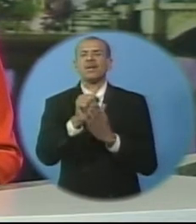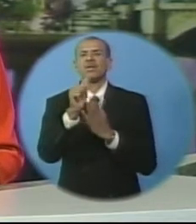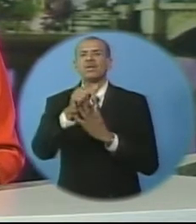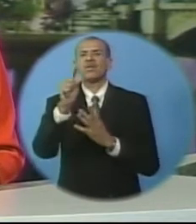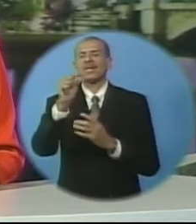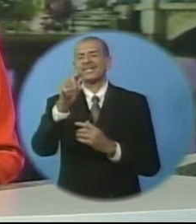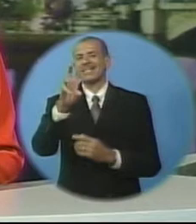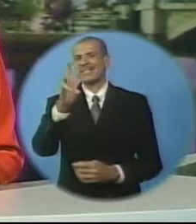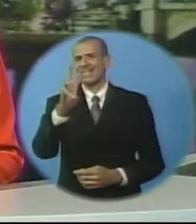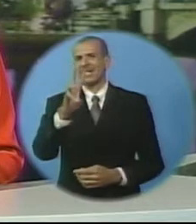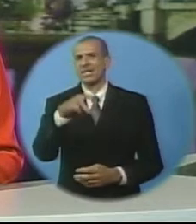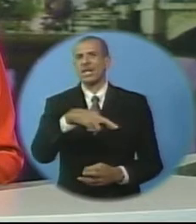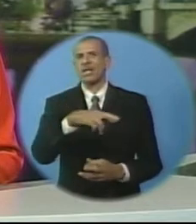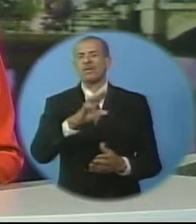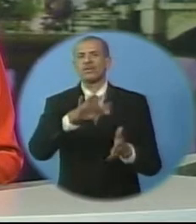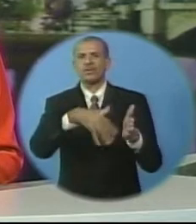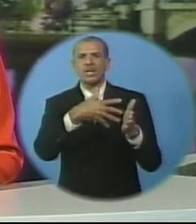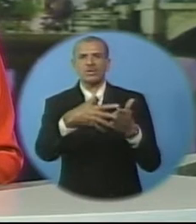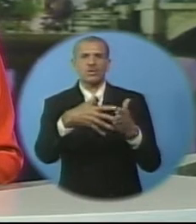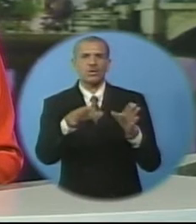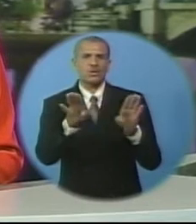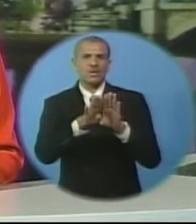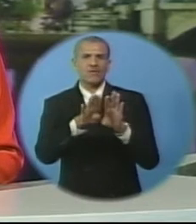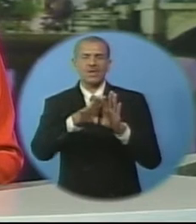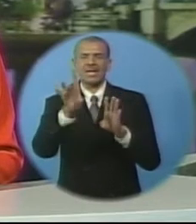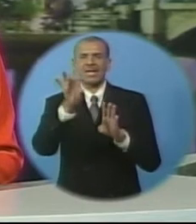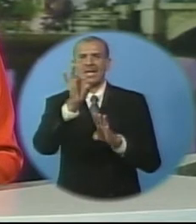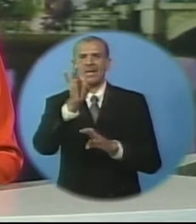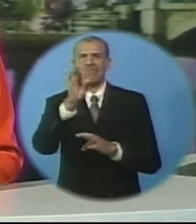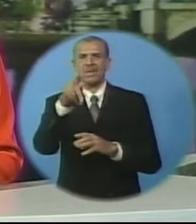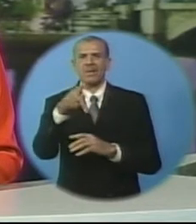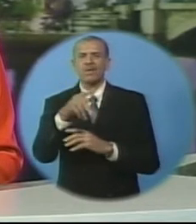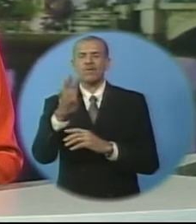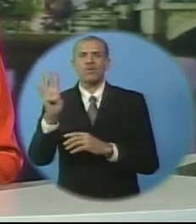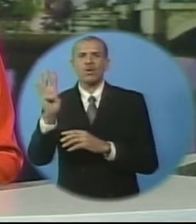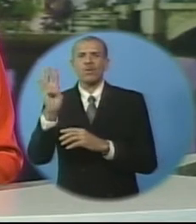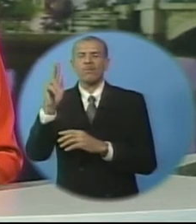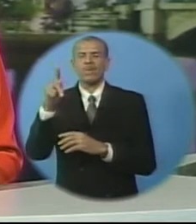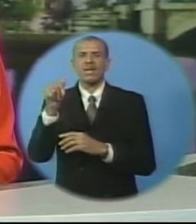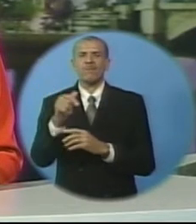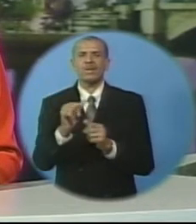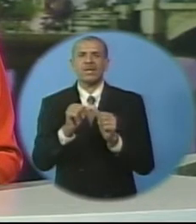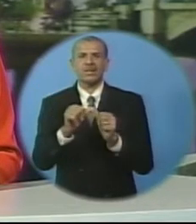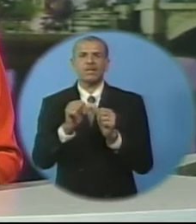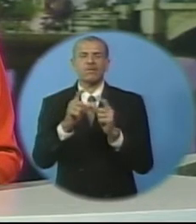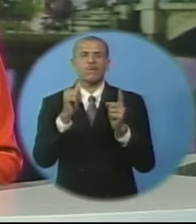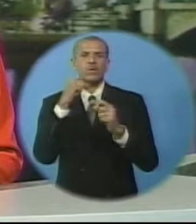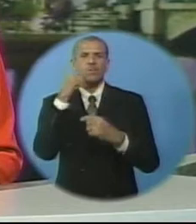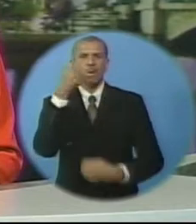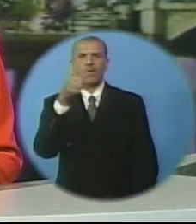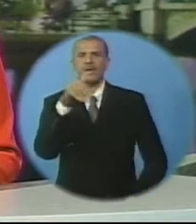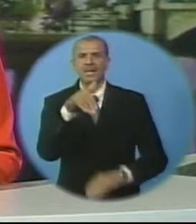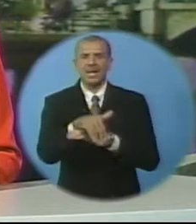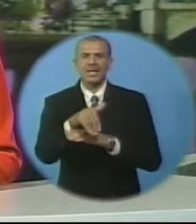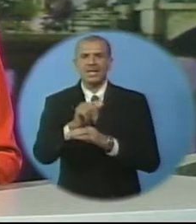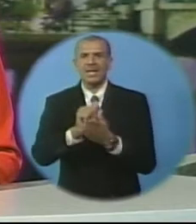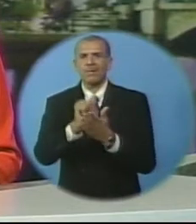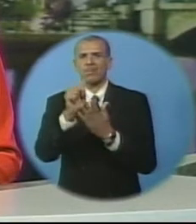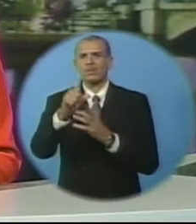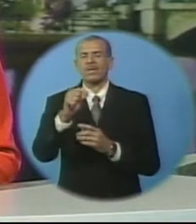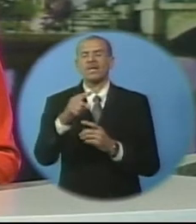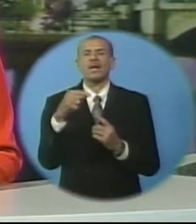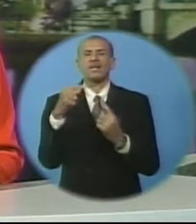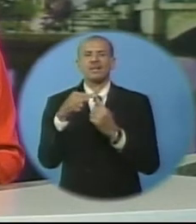26th. The regular scheduled shutdown of 8 p.m. until 4 a.m. will continue from tomorrow night, April 26th, until